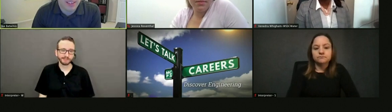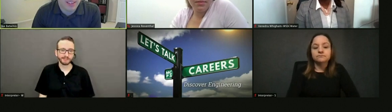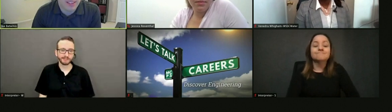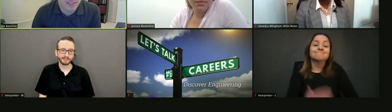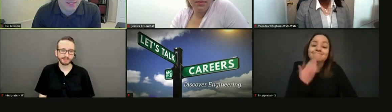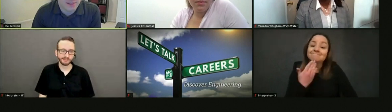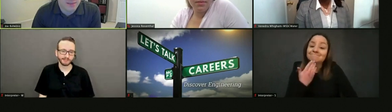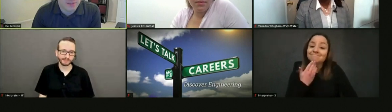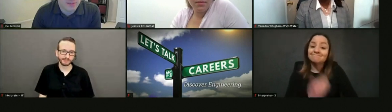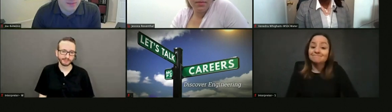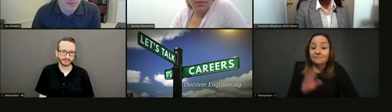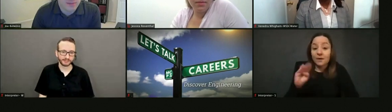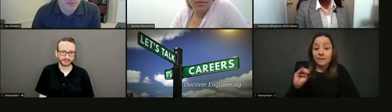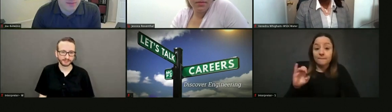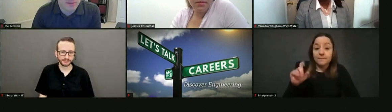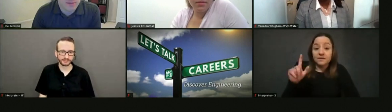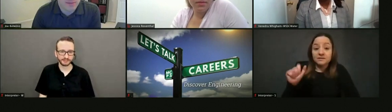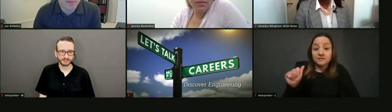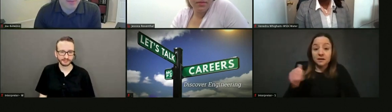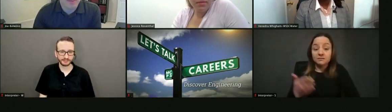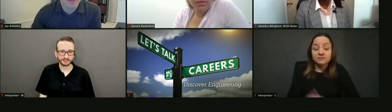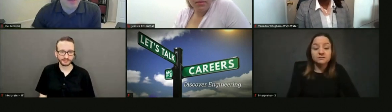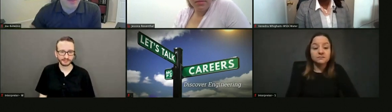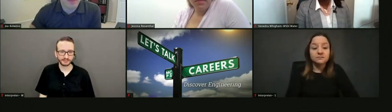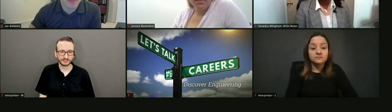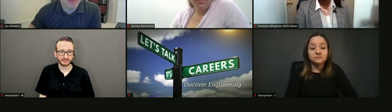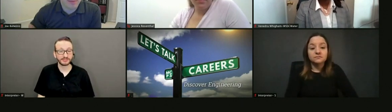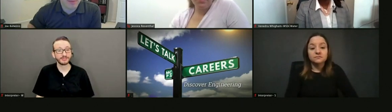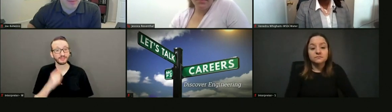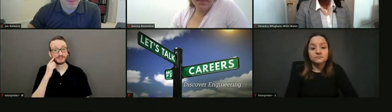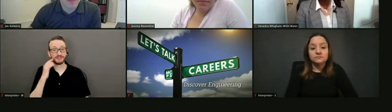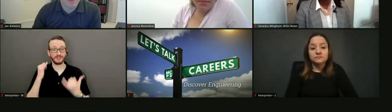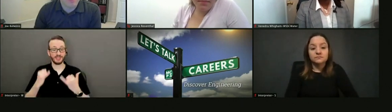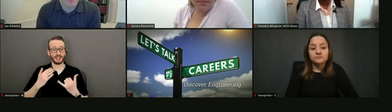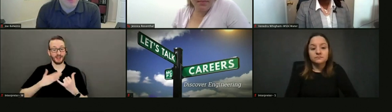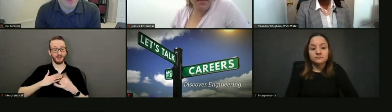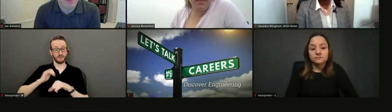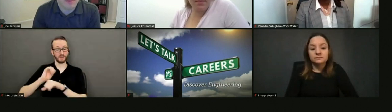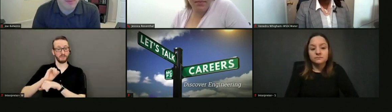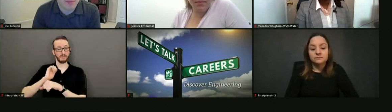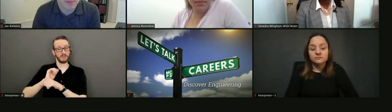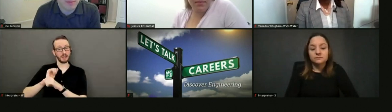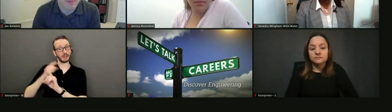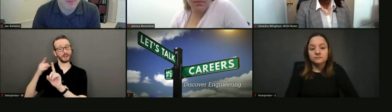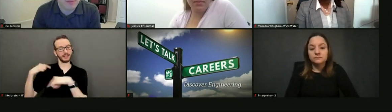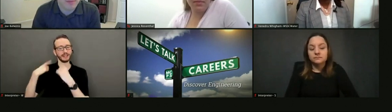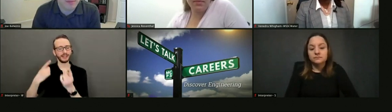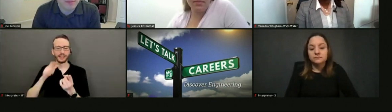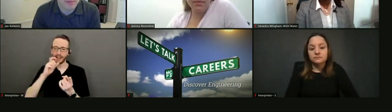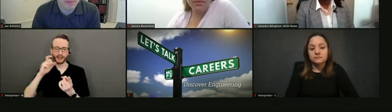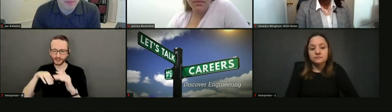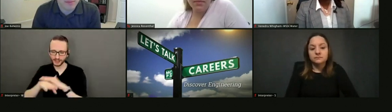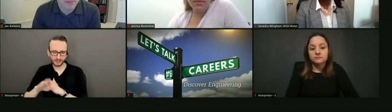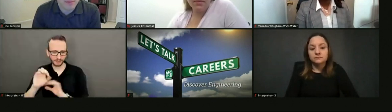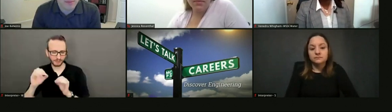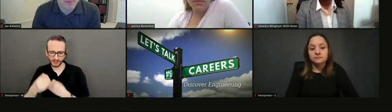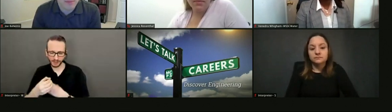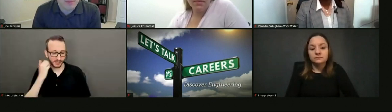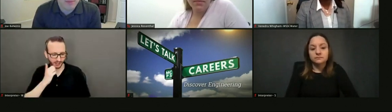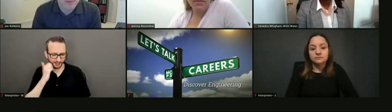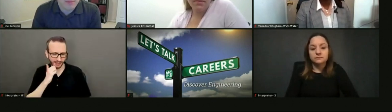Thank you. Melissa? Yeah, I think I'm at a point in my career where I don't need to be in the office every day. I'm there about once a